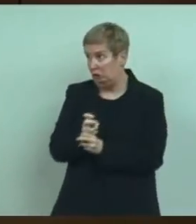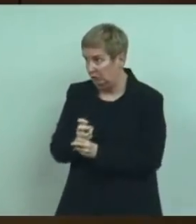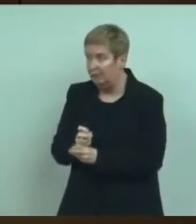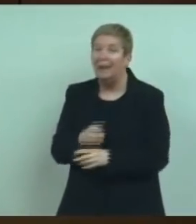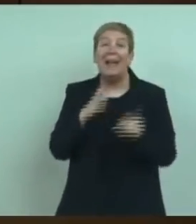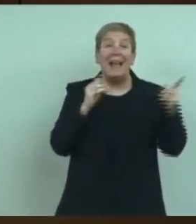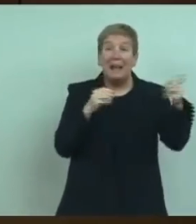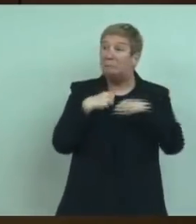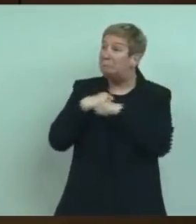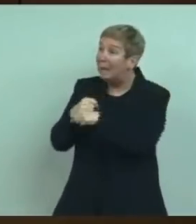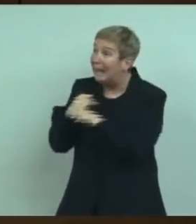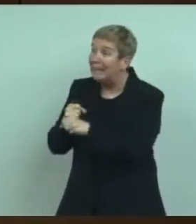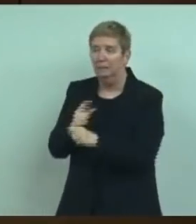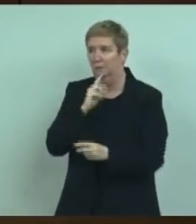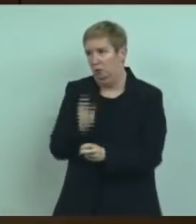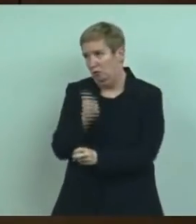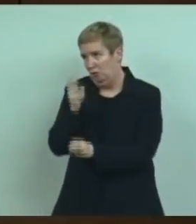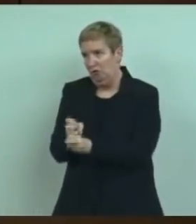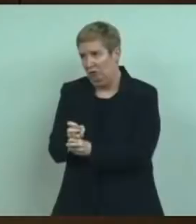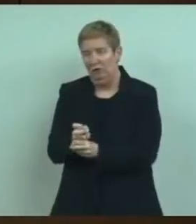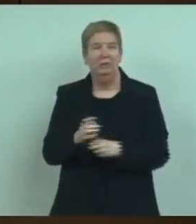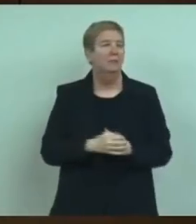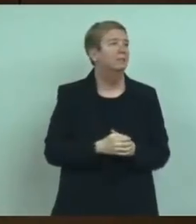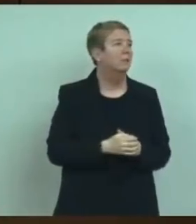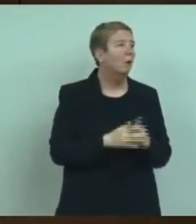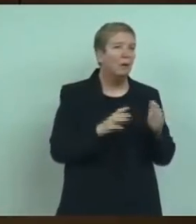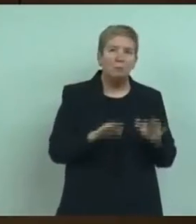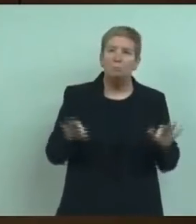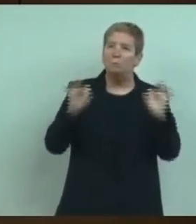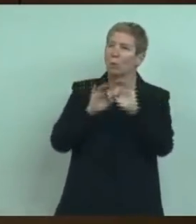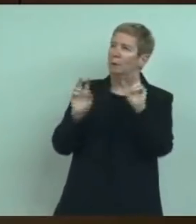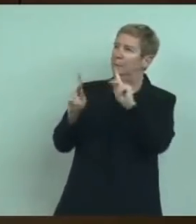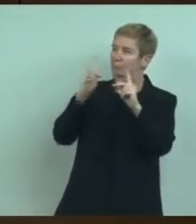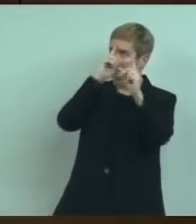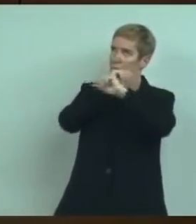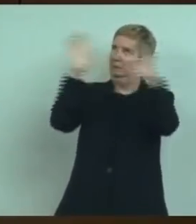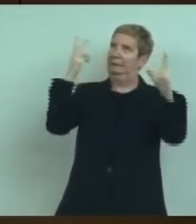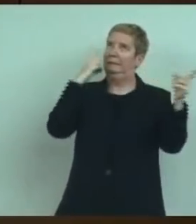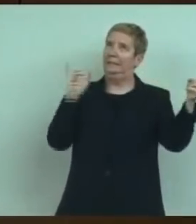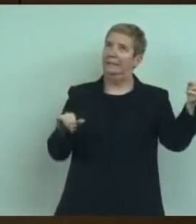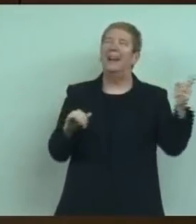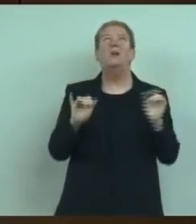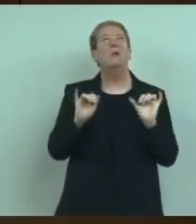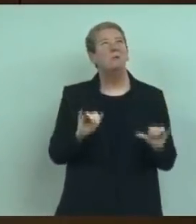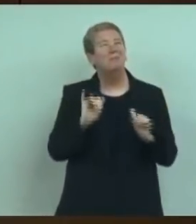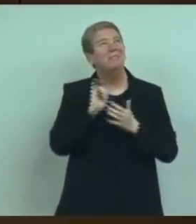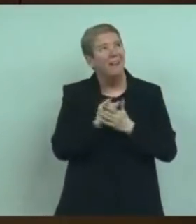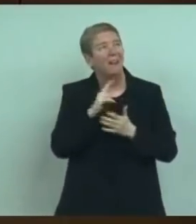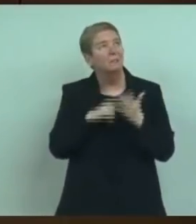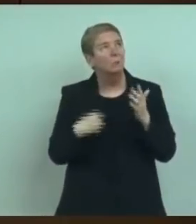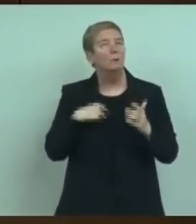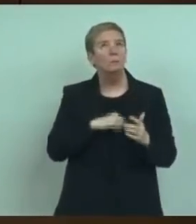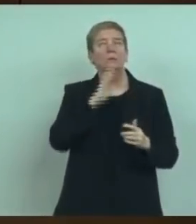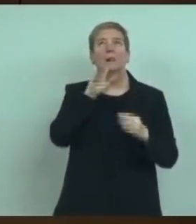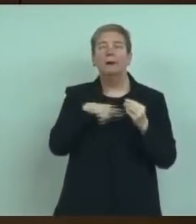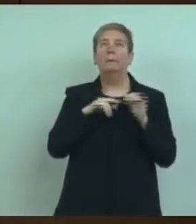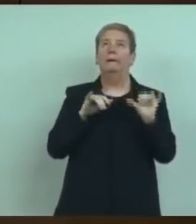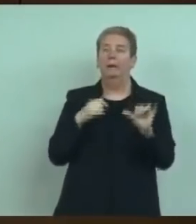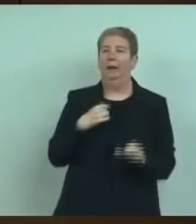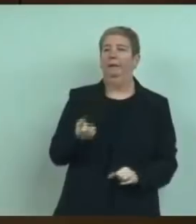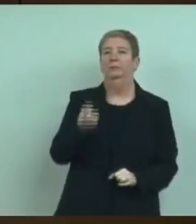to make in a sterile environment. So I want people to see it so that you have a sense about what we're talking about, and